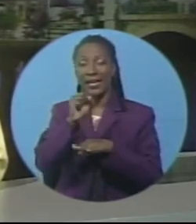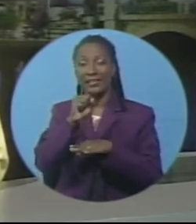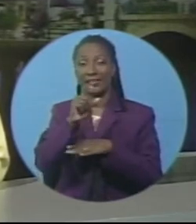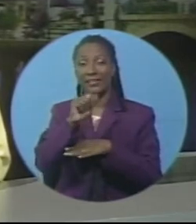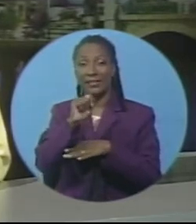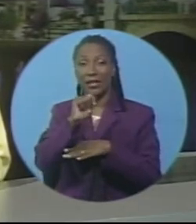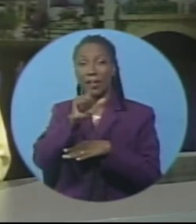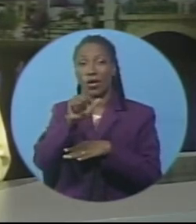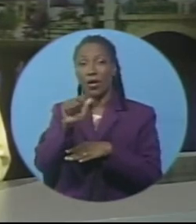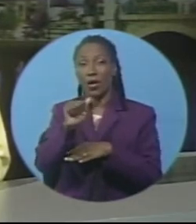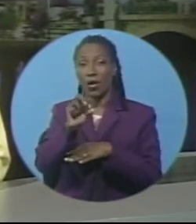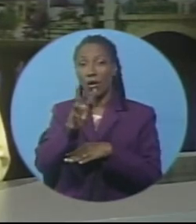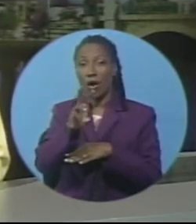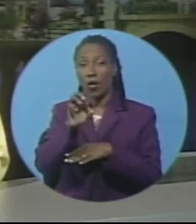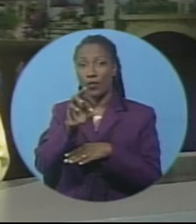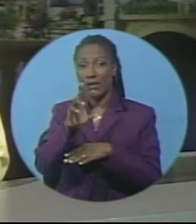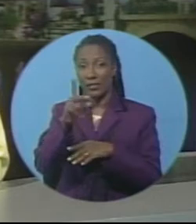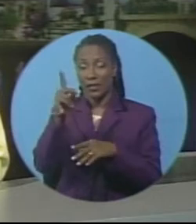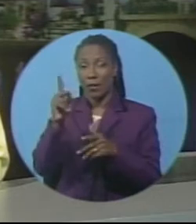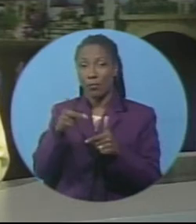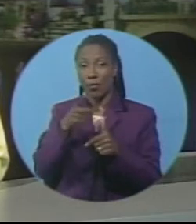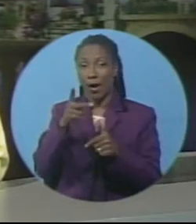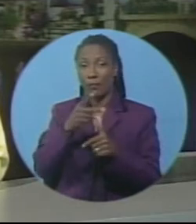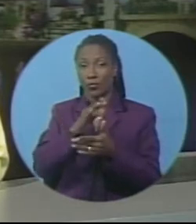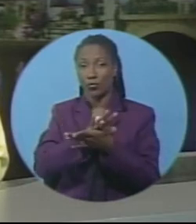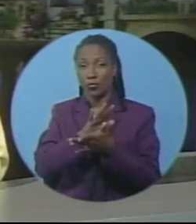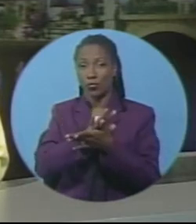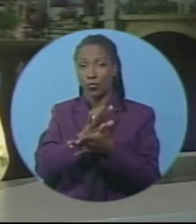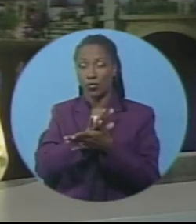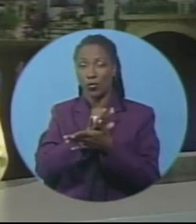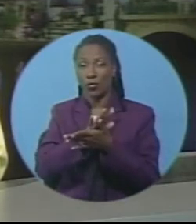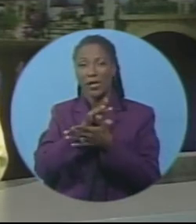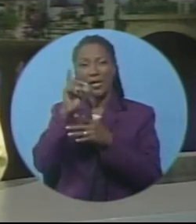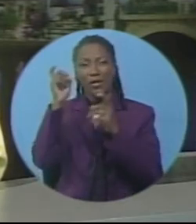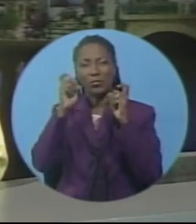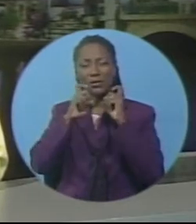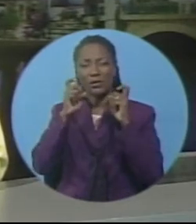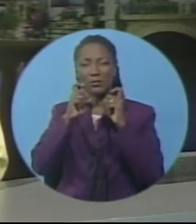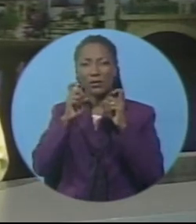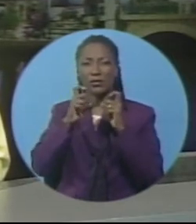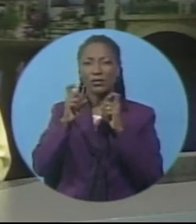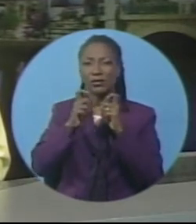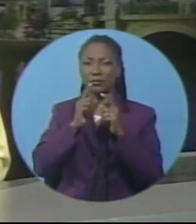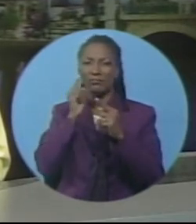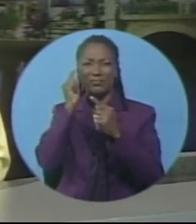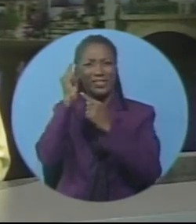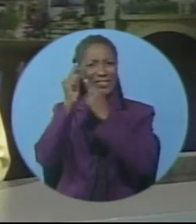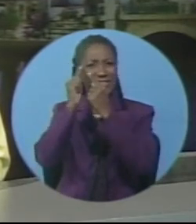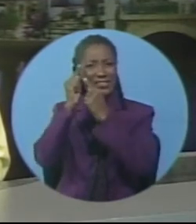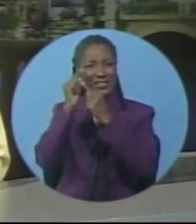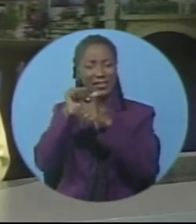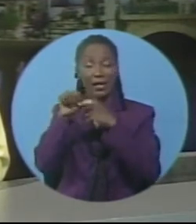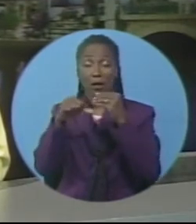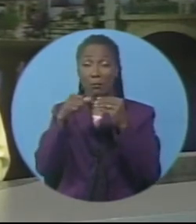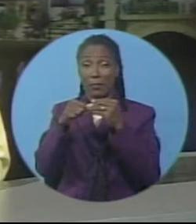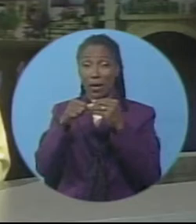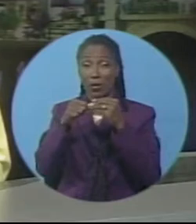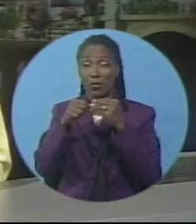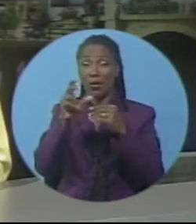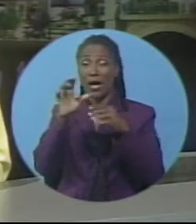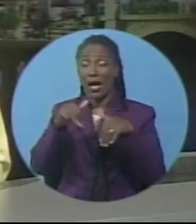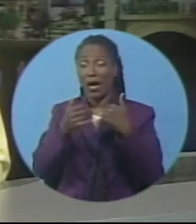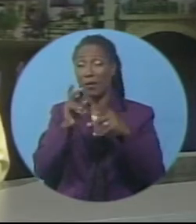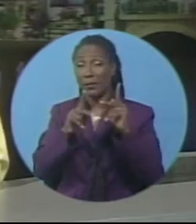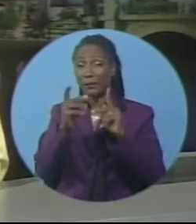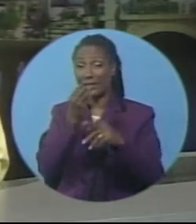evening. There, he went on to express concern about the foods that people now consider staples, using the popular ramen as an